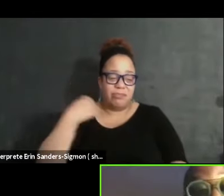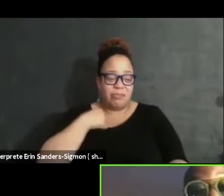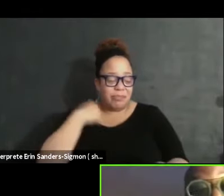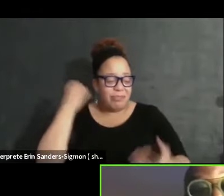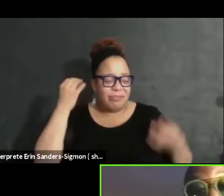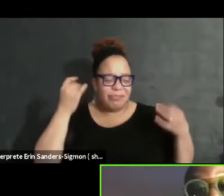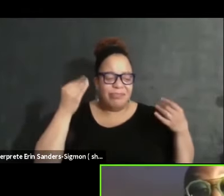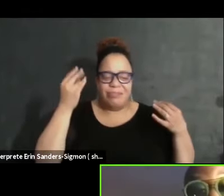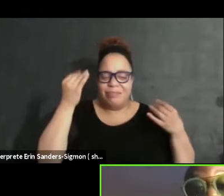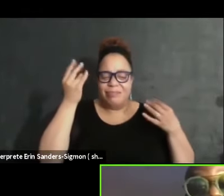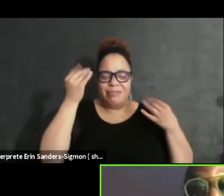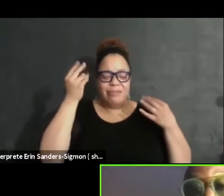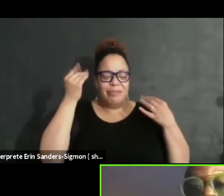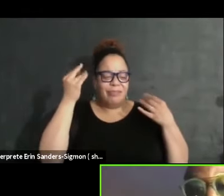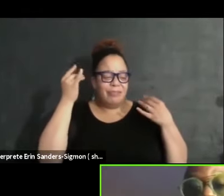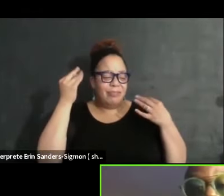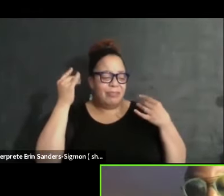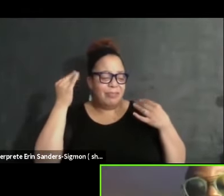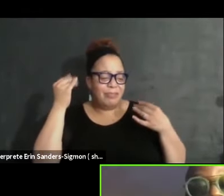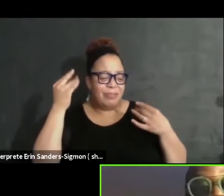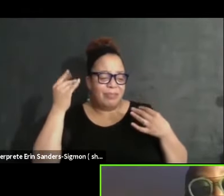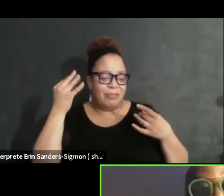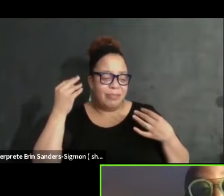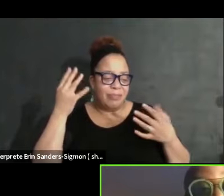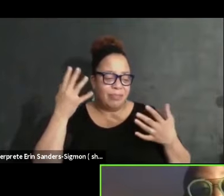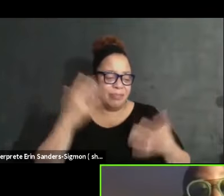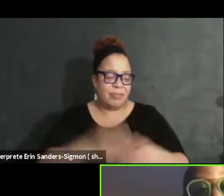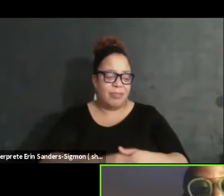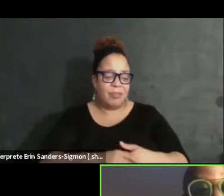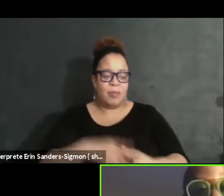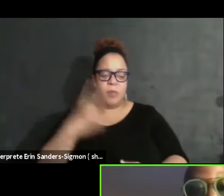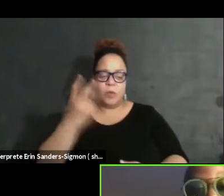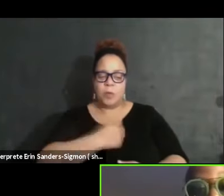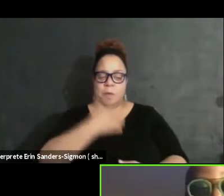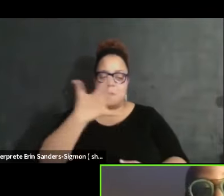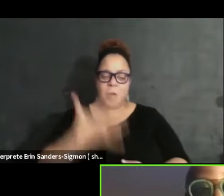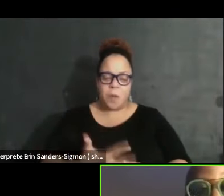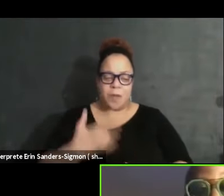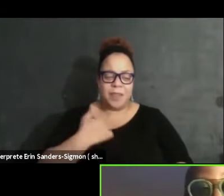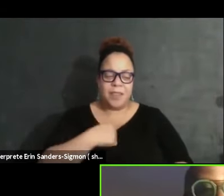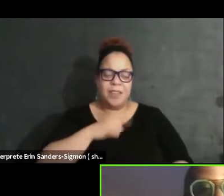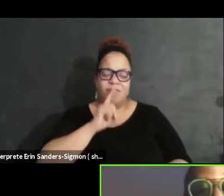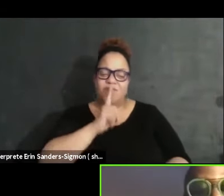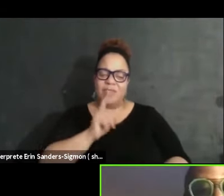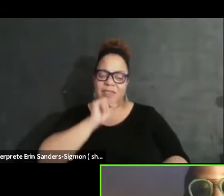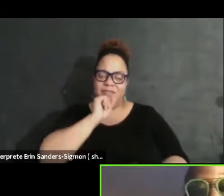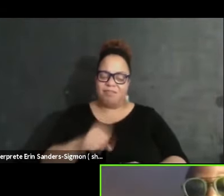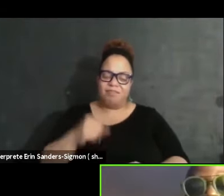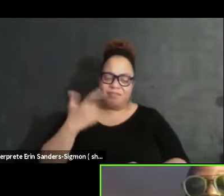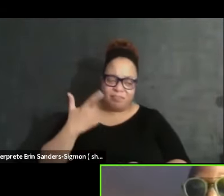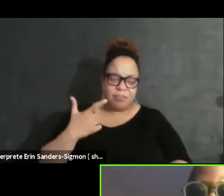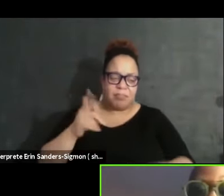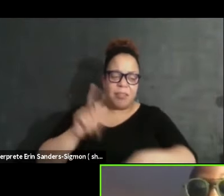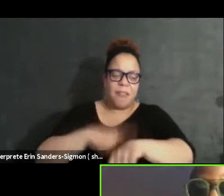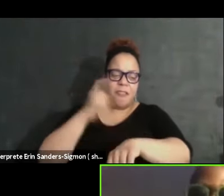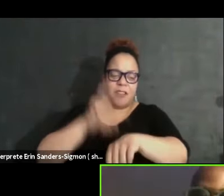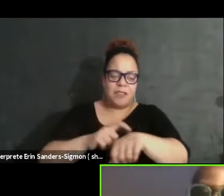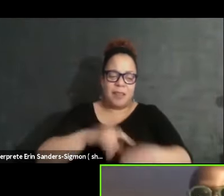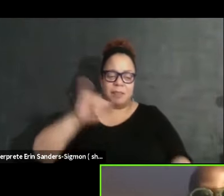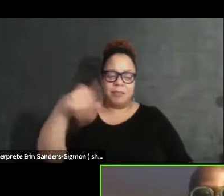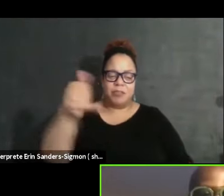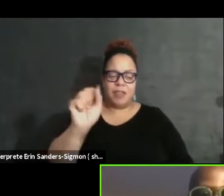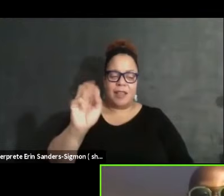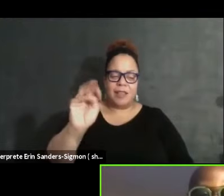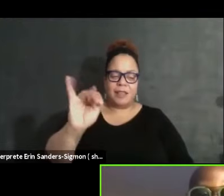two of the poets that I've appreciated for a long, long time, in Jasmine and in Maida. But it is the young